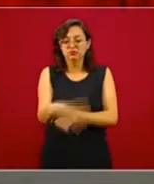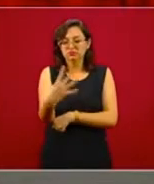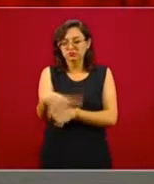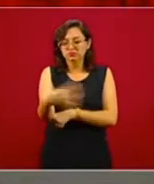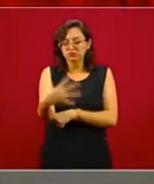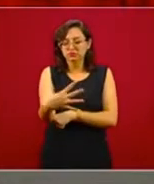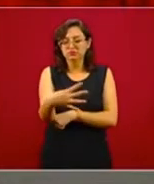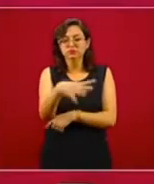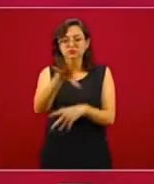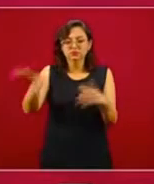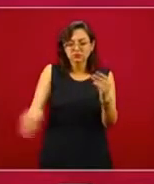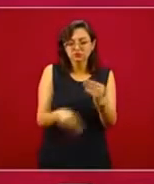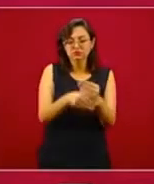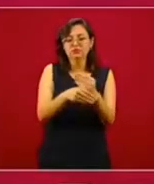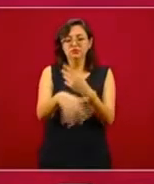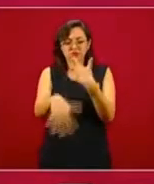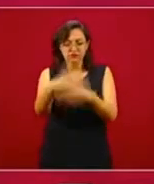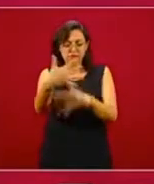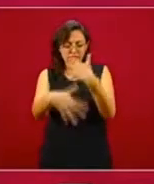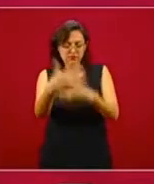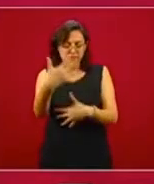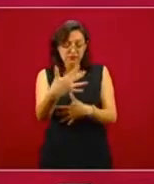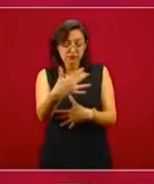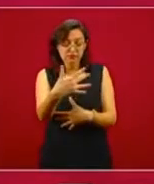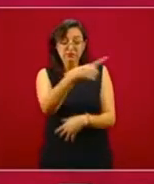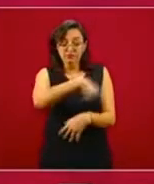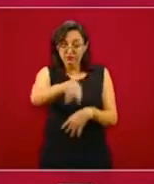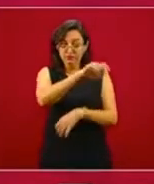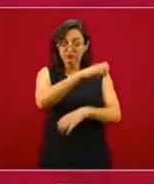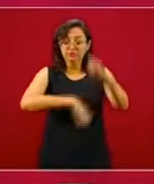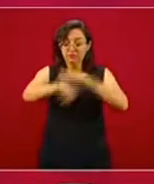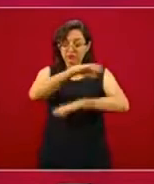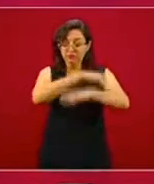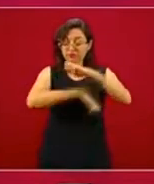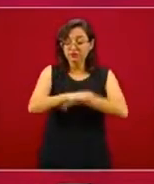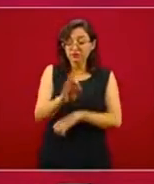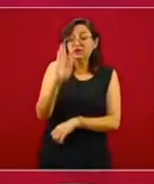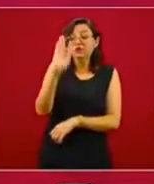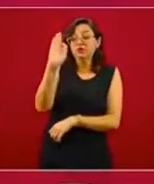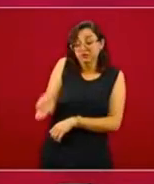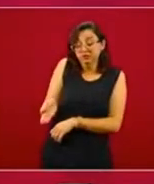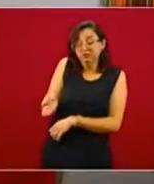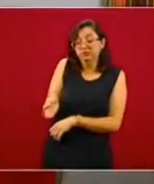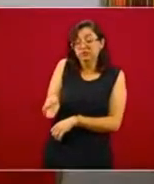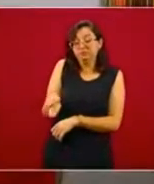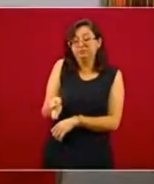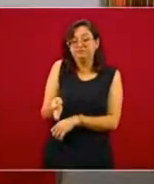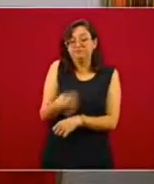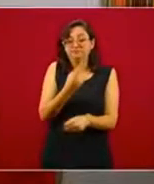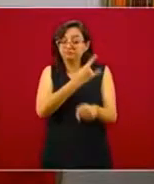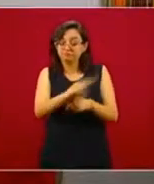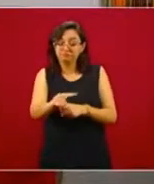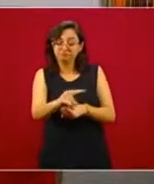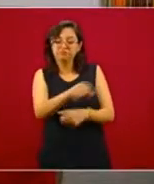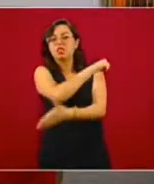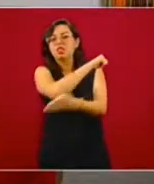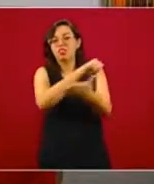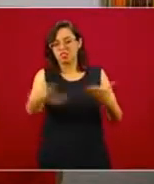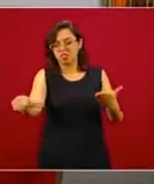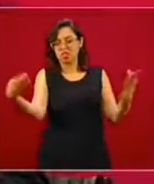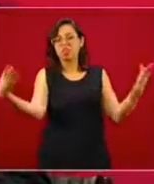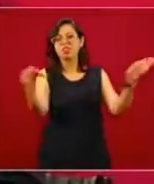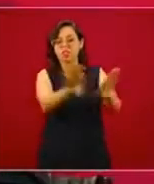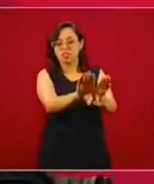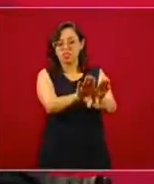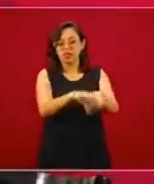the official gazette on the 14th and the addendum on the 15th, that we would be accepting and acknowledge that in case